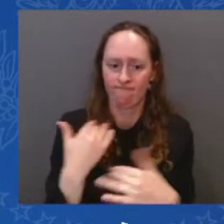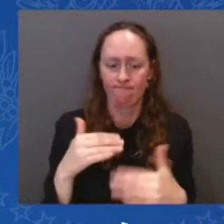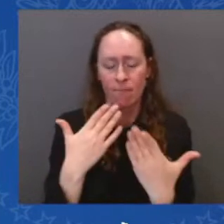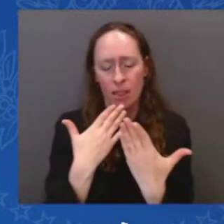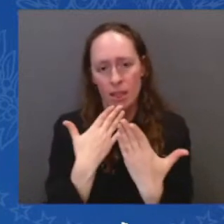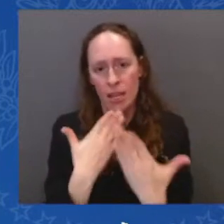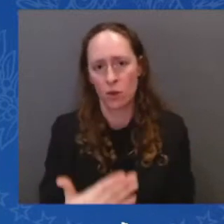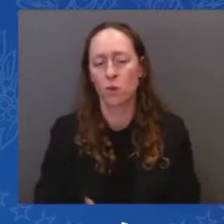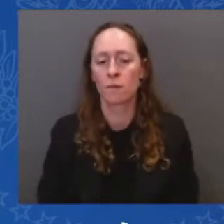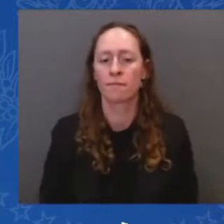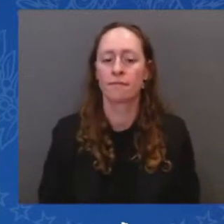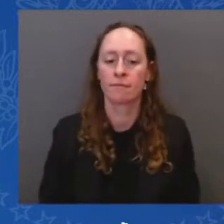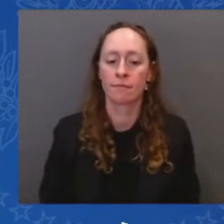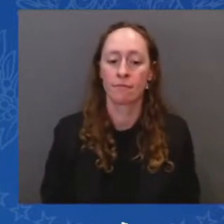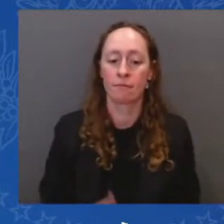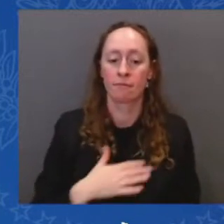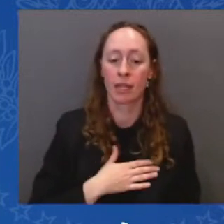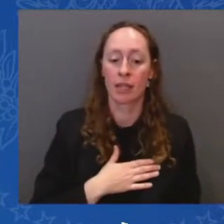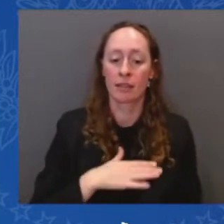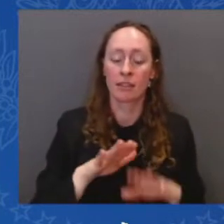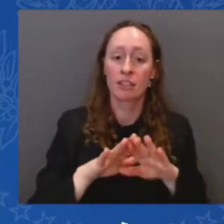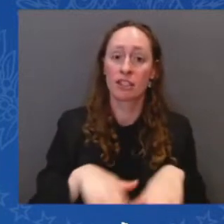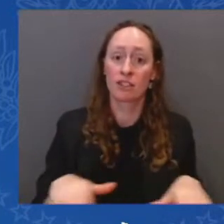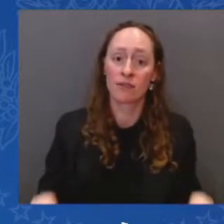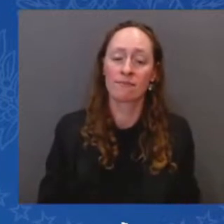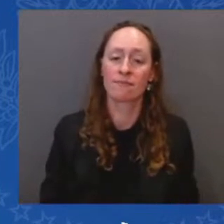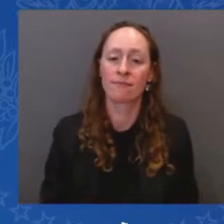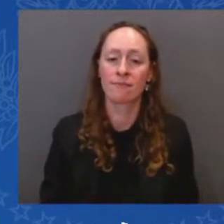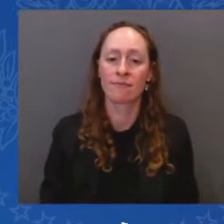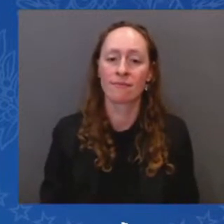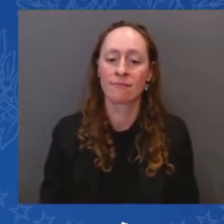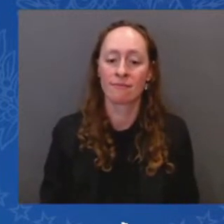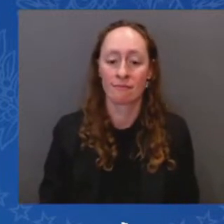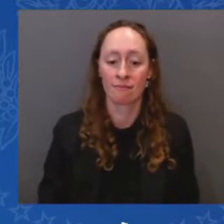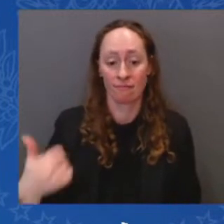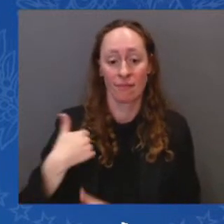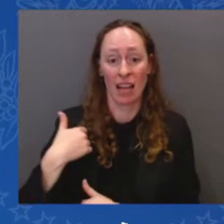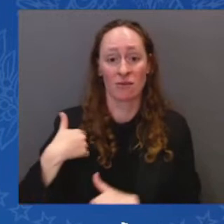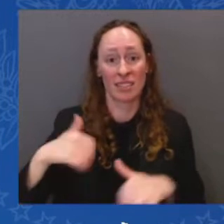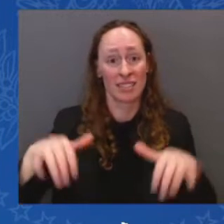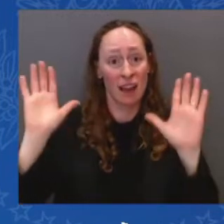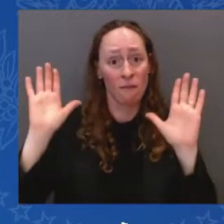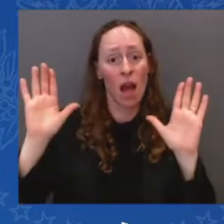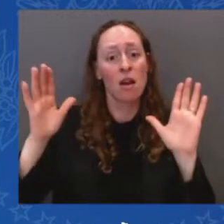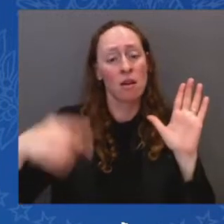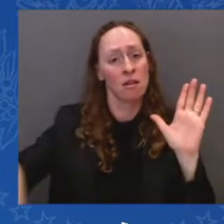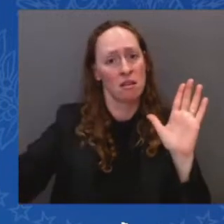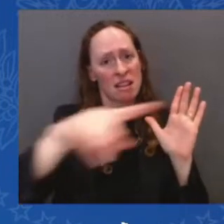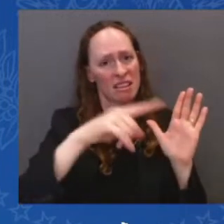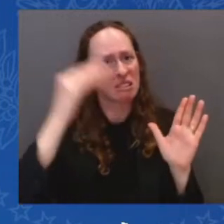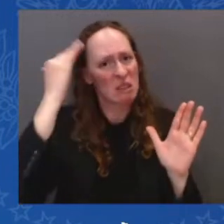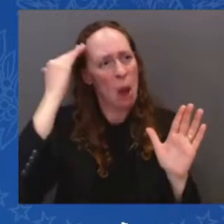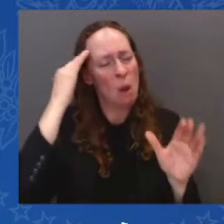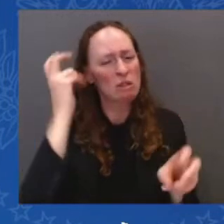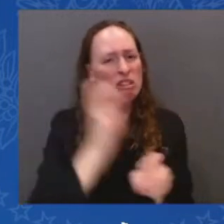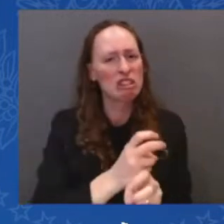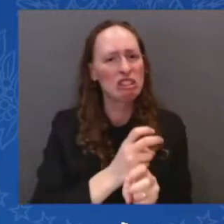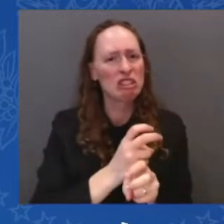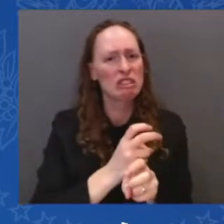military is always felt by our families, but most of all, most heavily, the burden falls on our